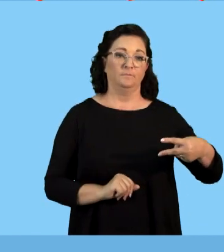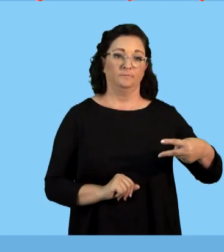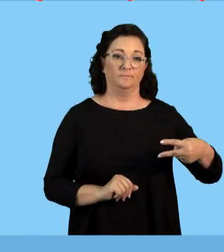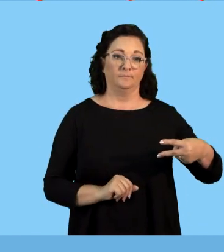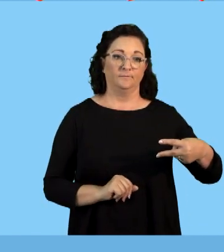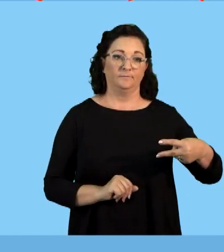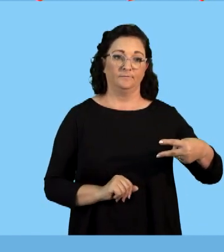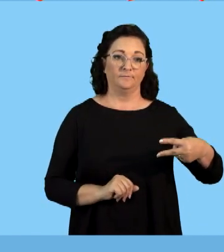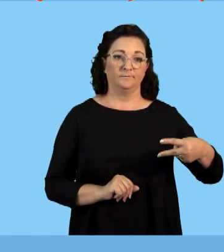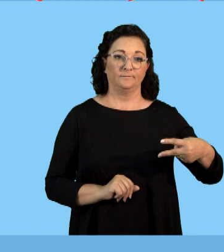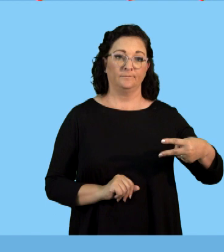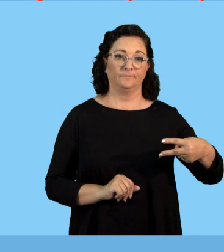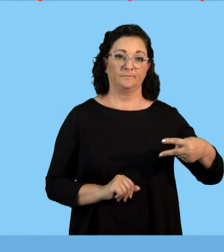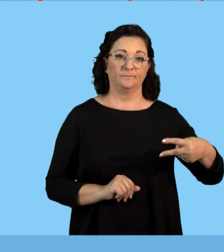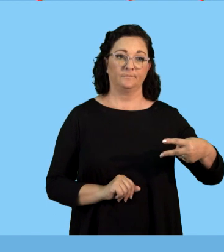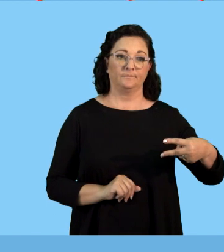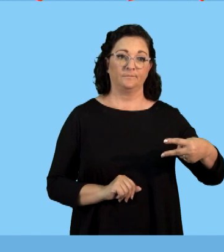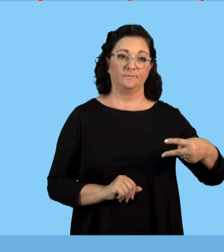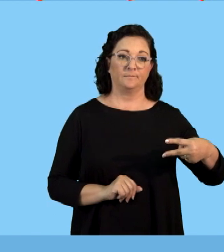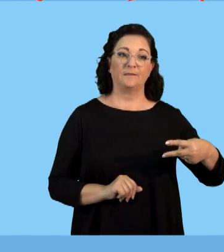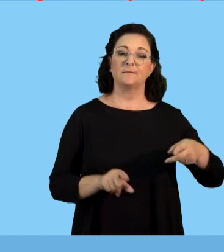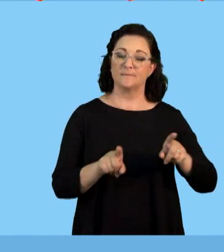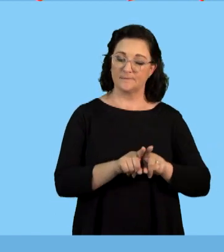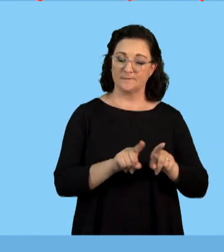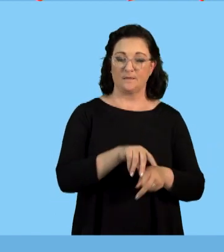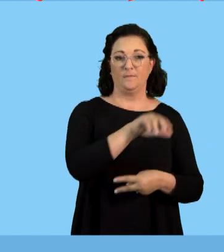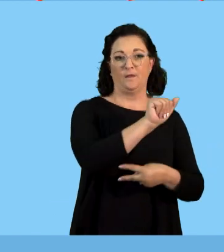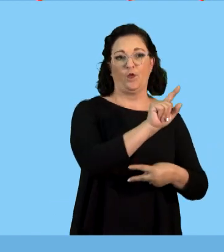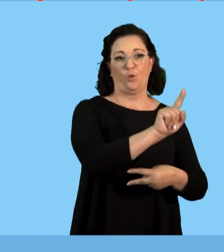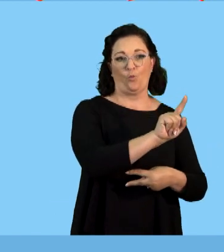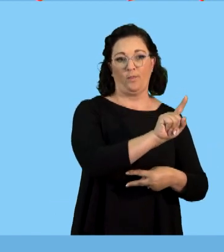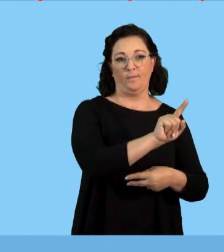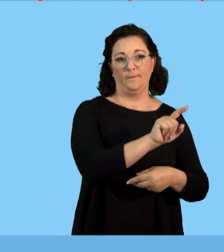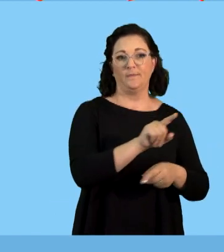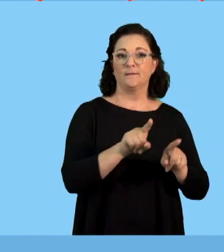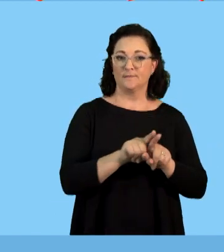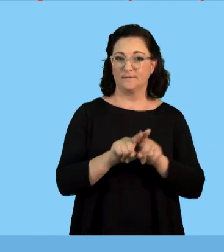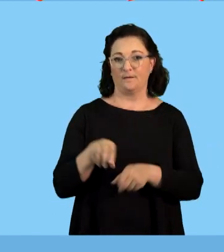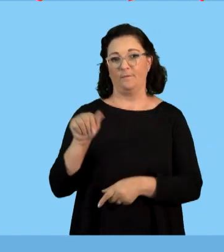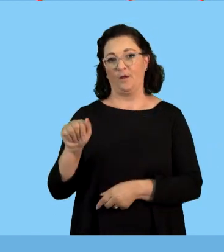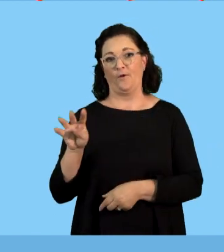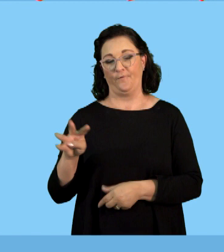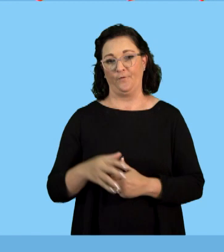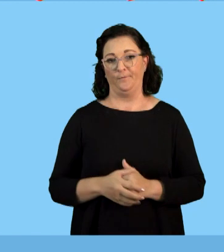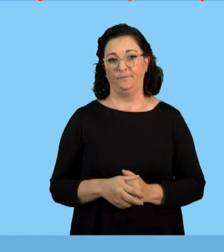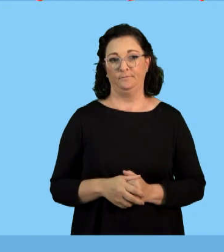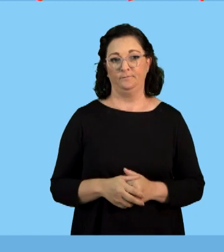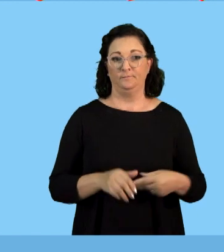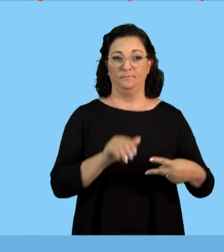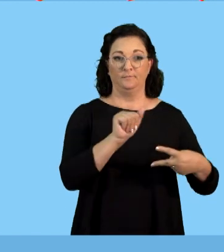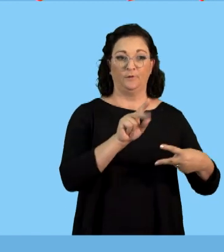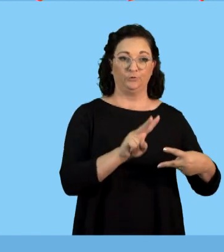saying A2 plus A3, that is going to be equals to A1 and also going to be equals